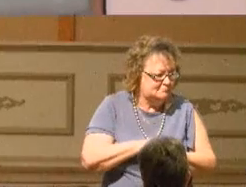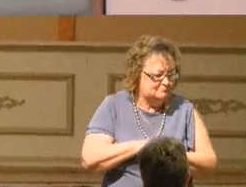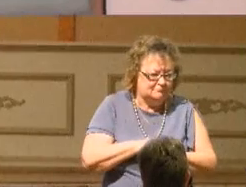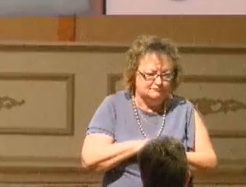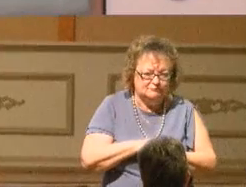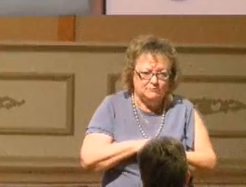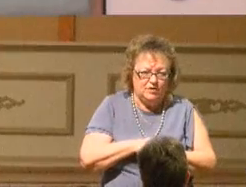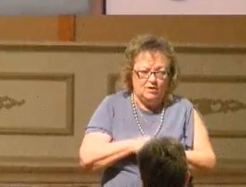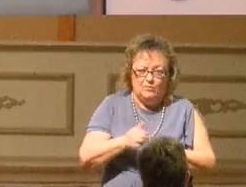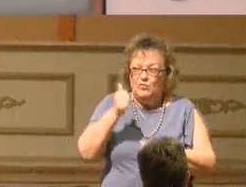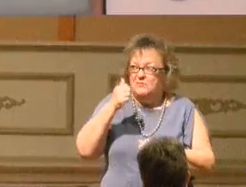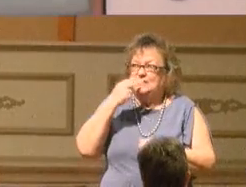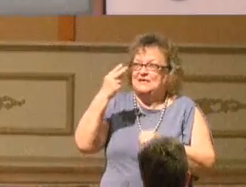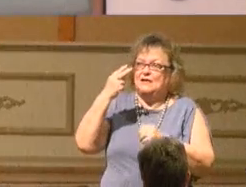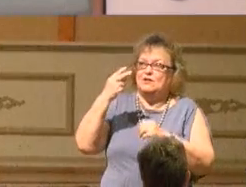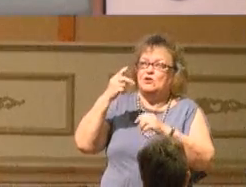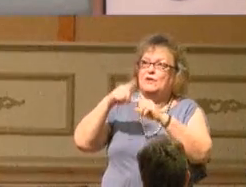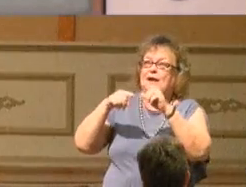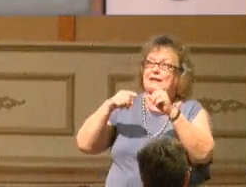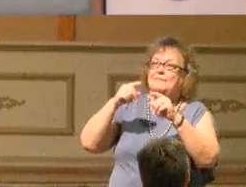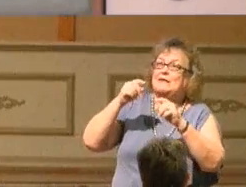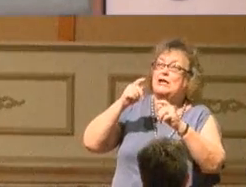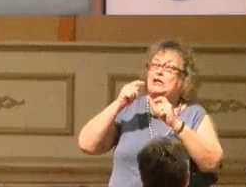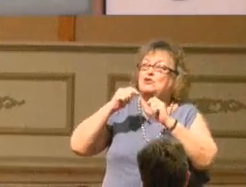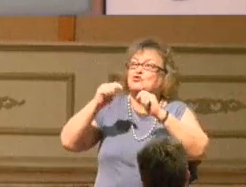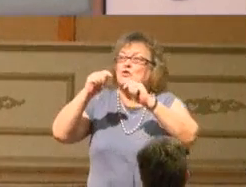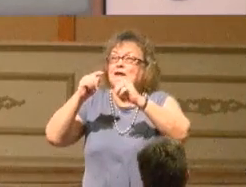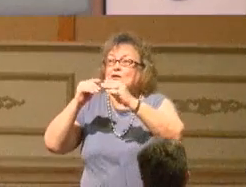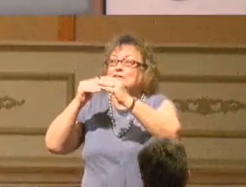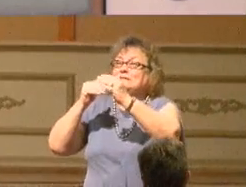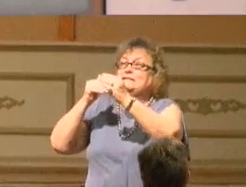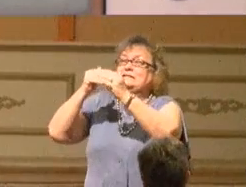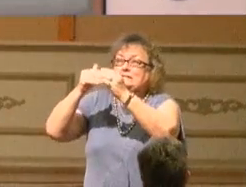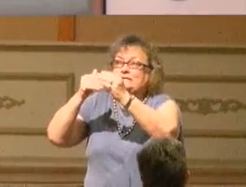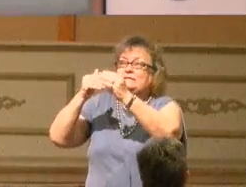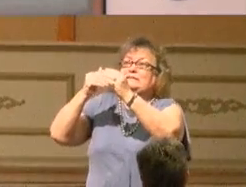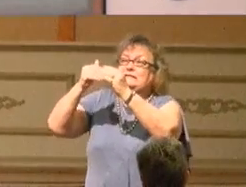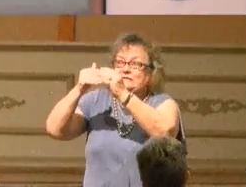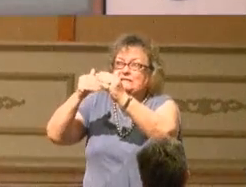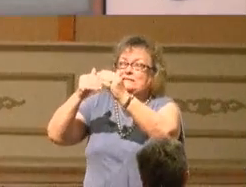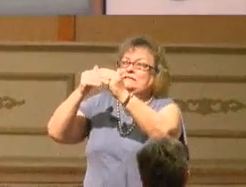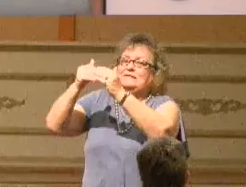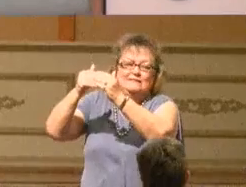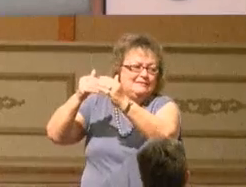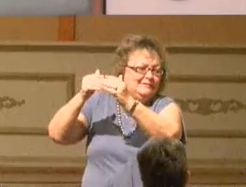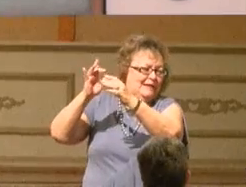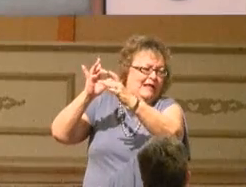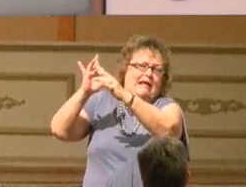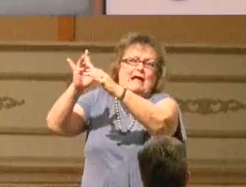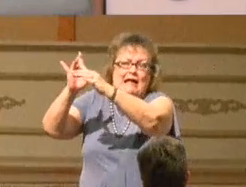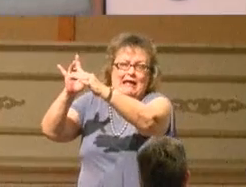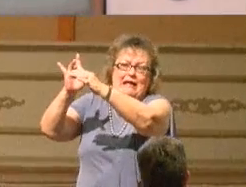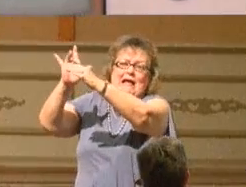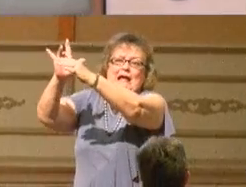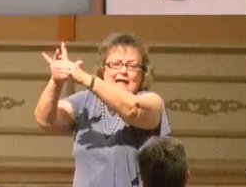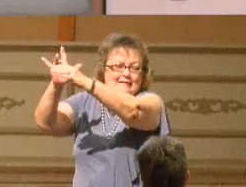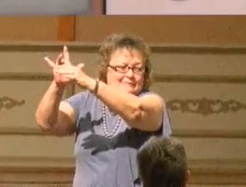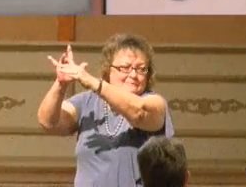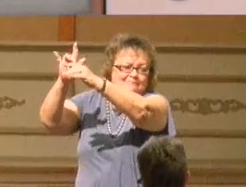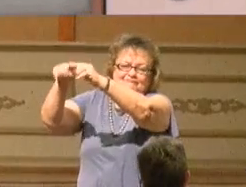It won't be something that you can even attain to, try to make. You won't even be within reach of it. Shall not